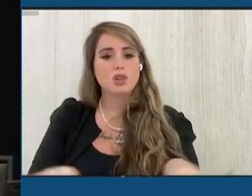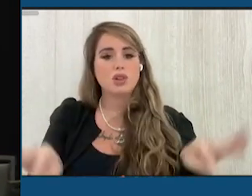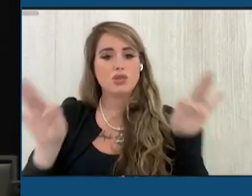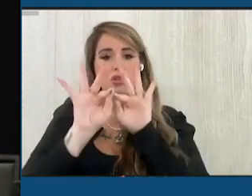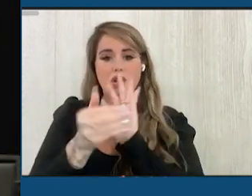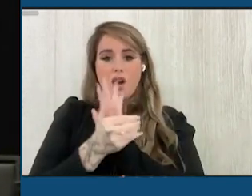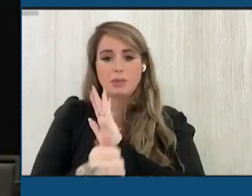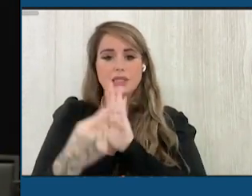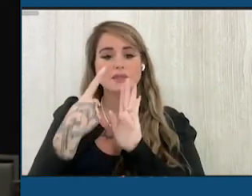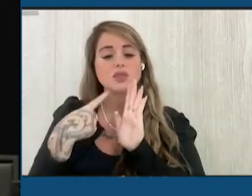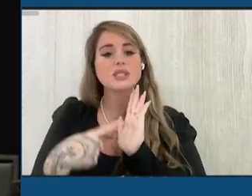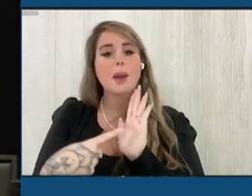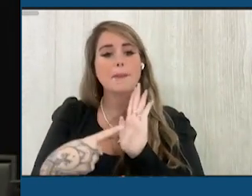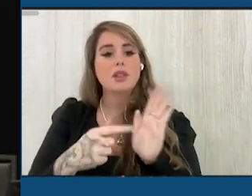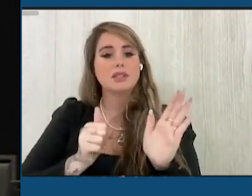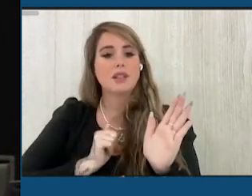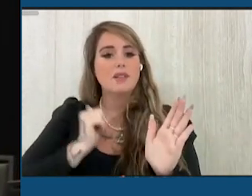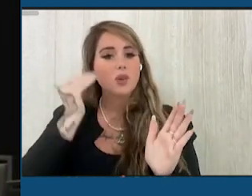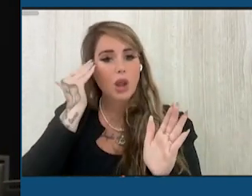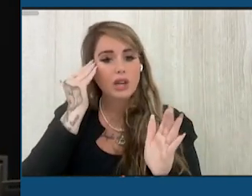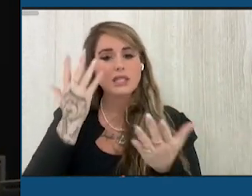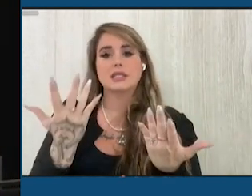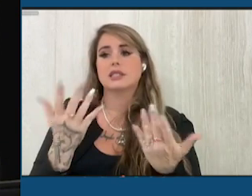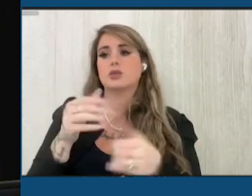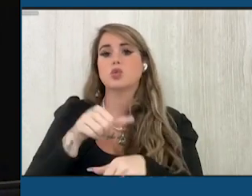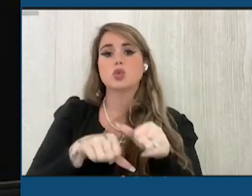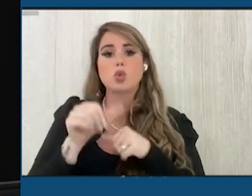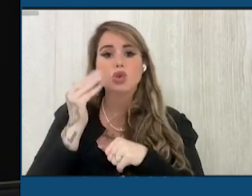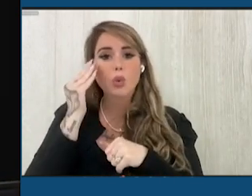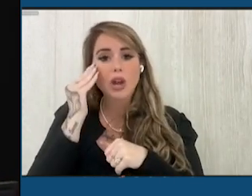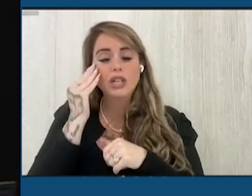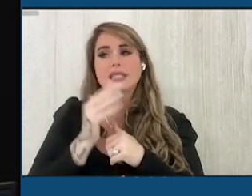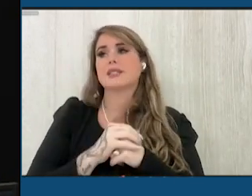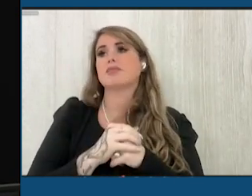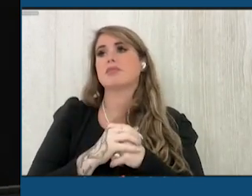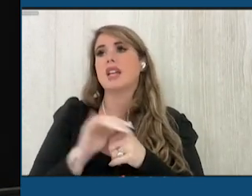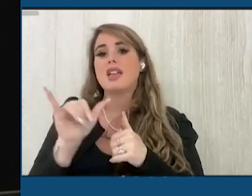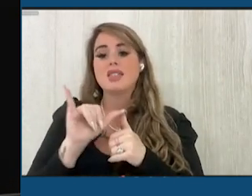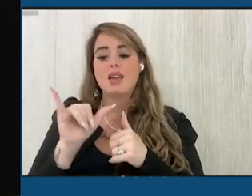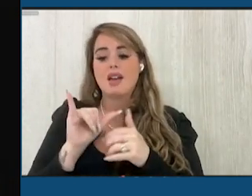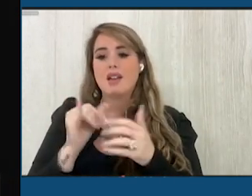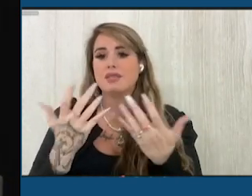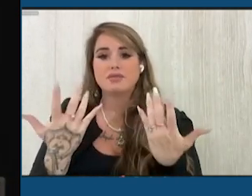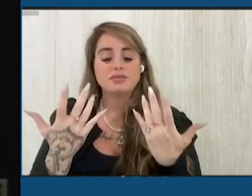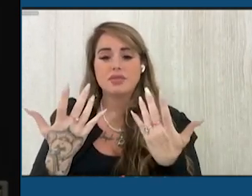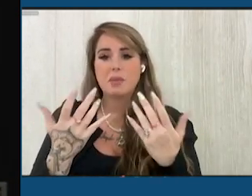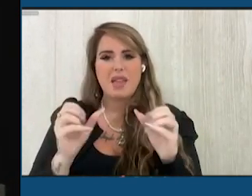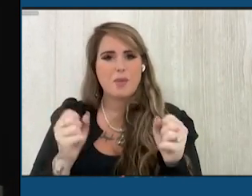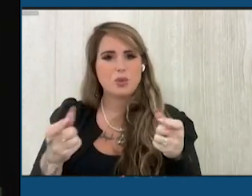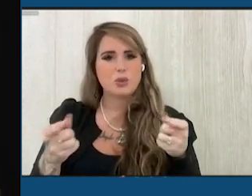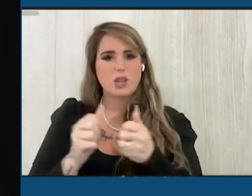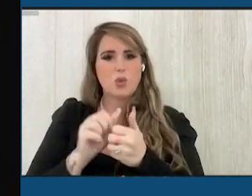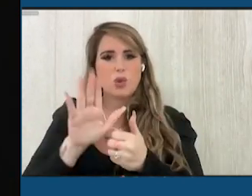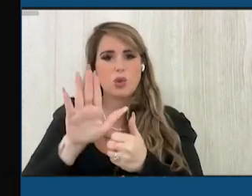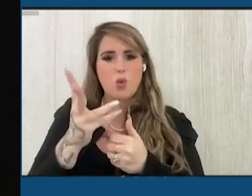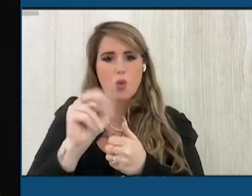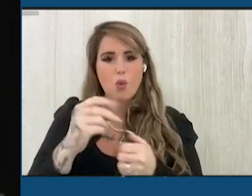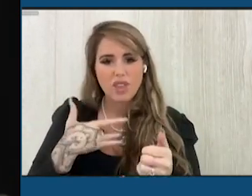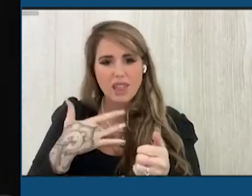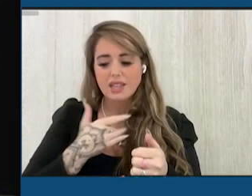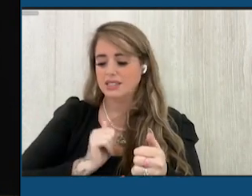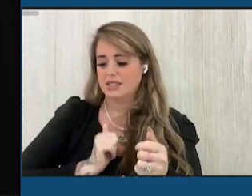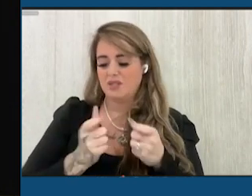self-awareness, like social awareness, like being able to deal with one's own feelings, self-management, being